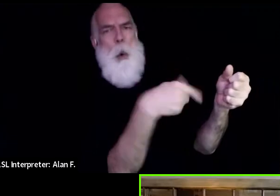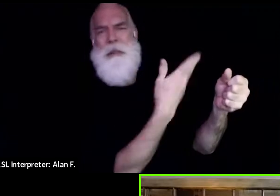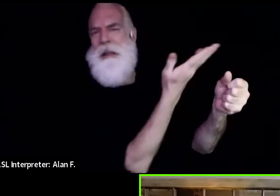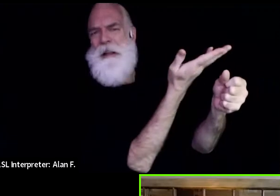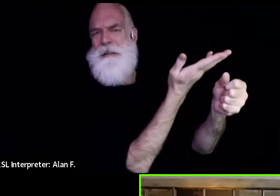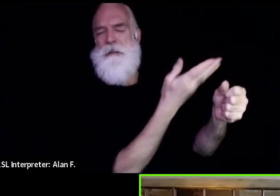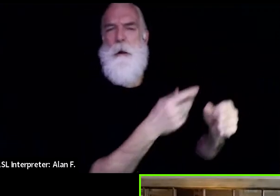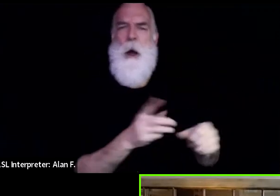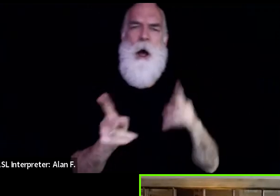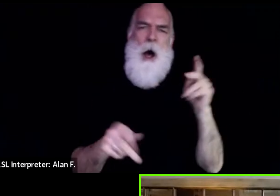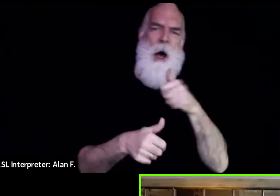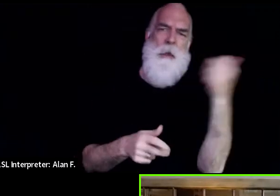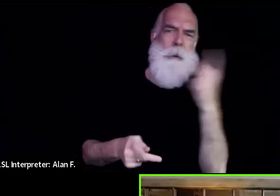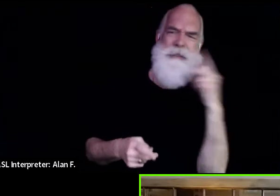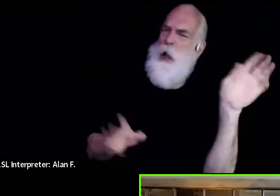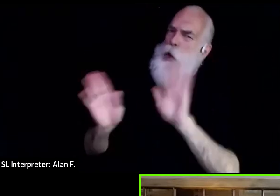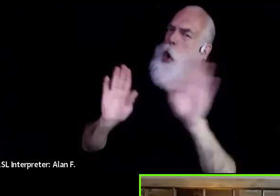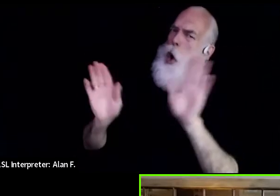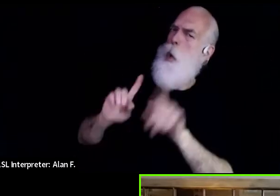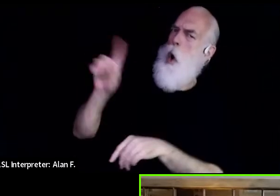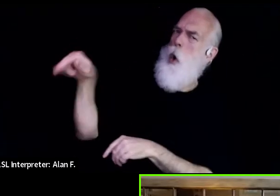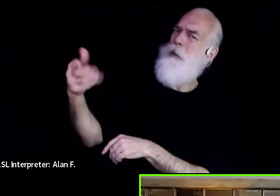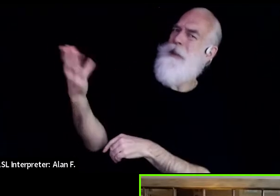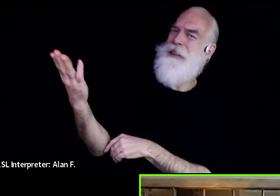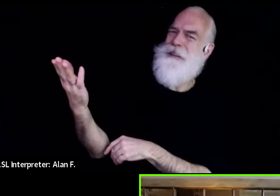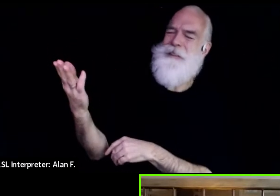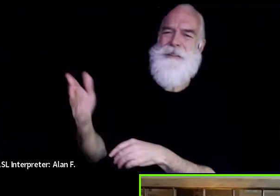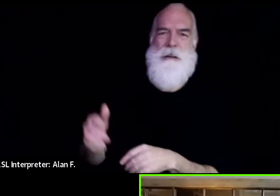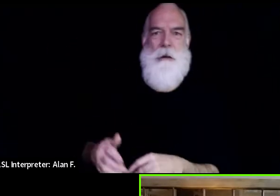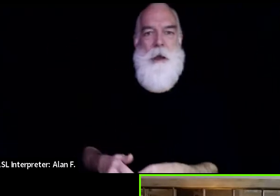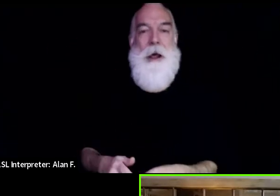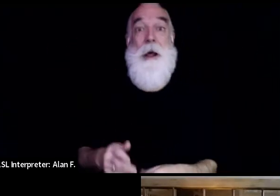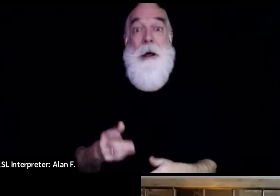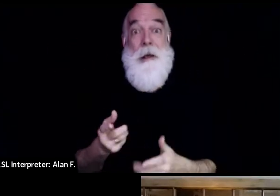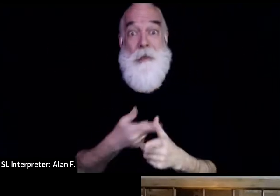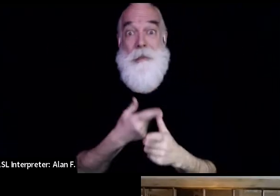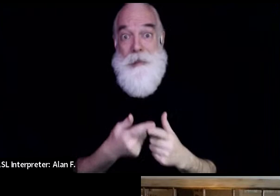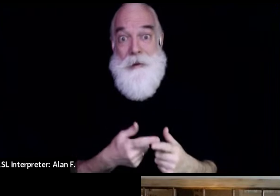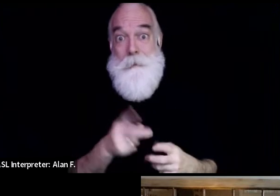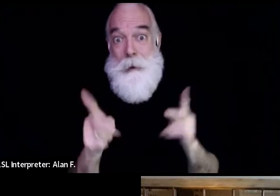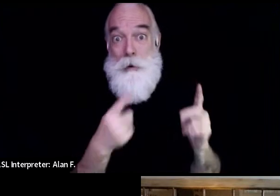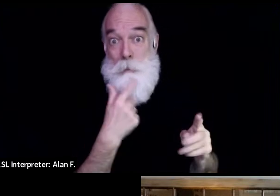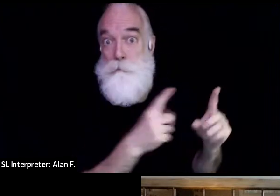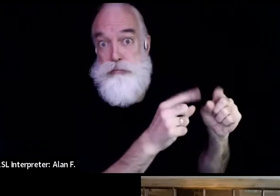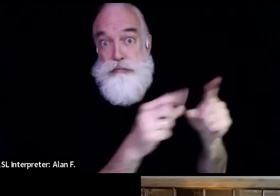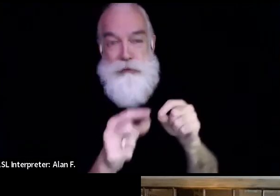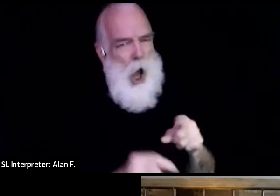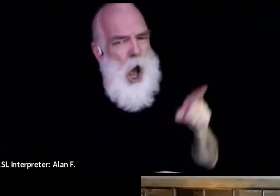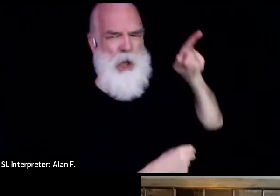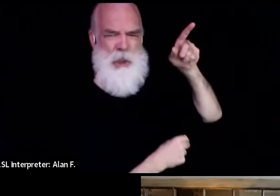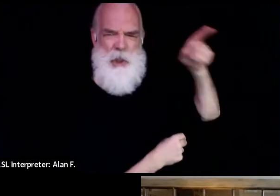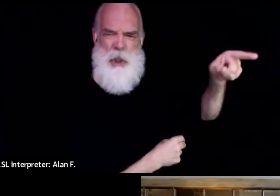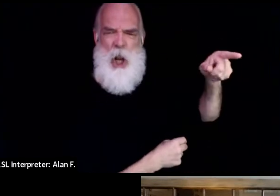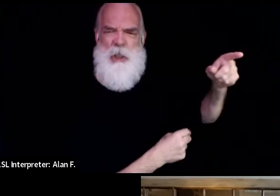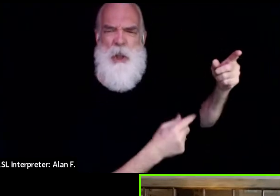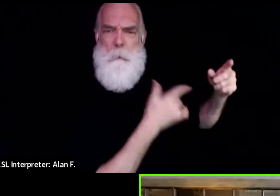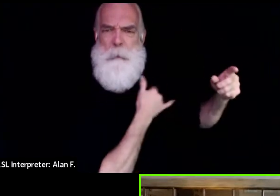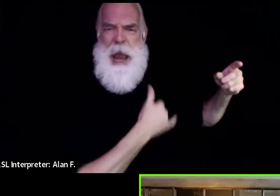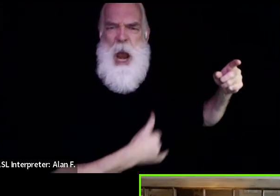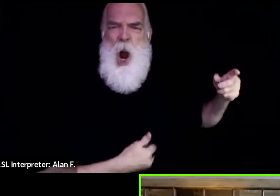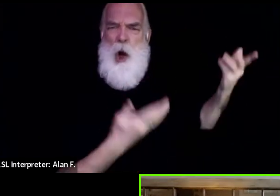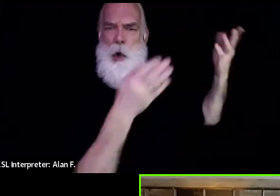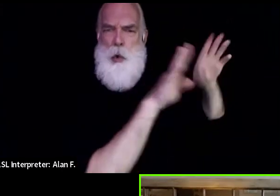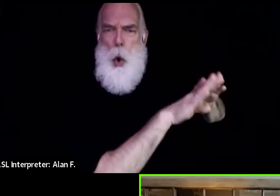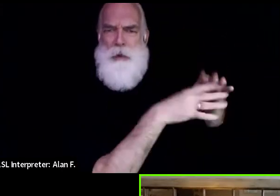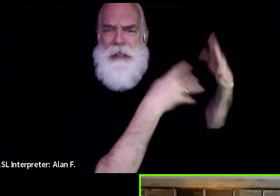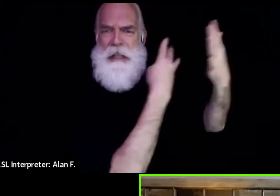Atlanta, some of the talking points, and she's closing the jail, by the way. And it was frustrating because